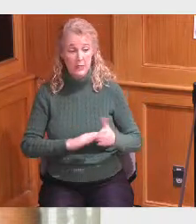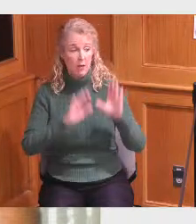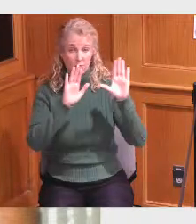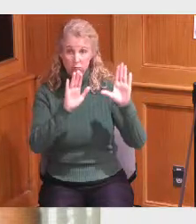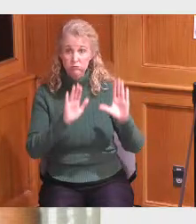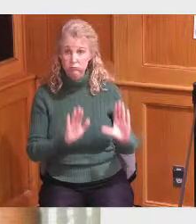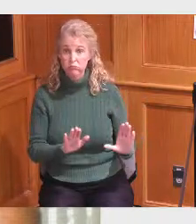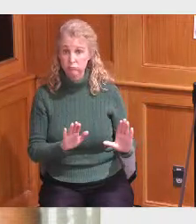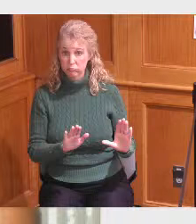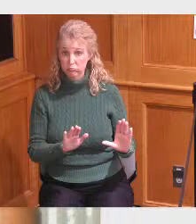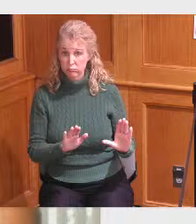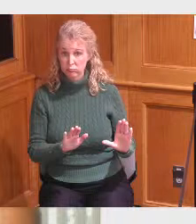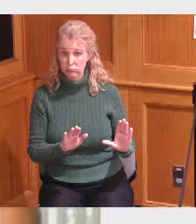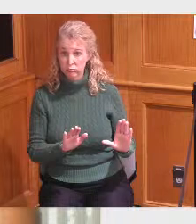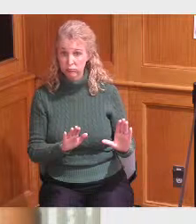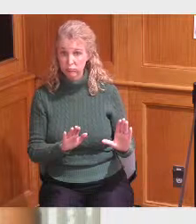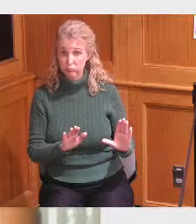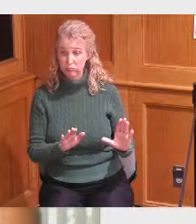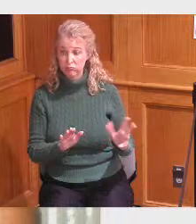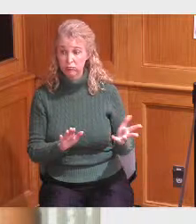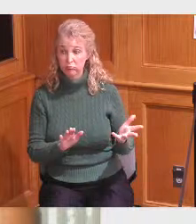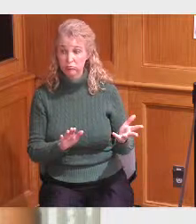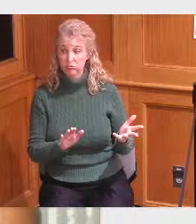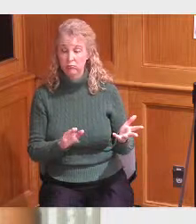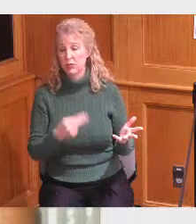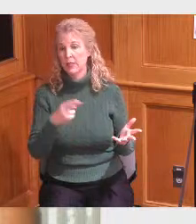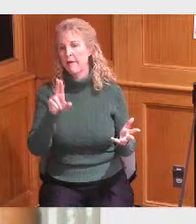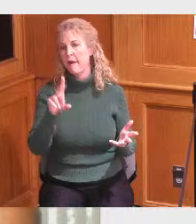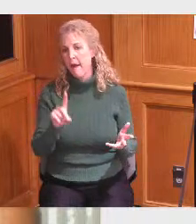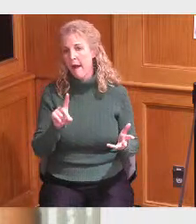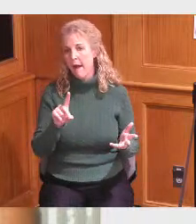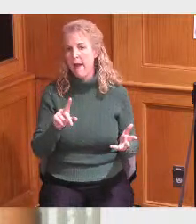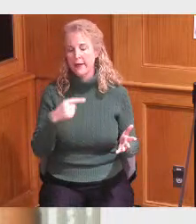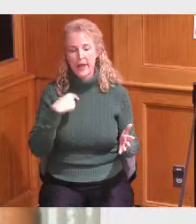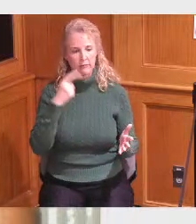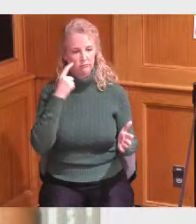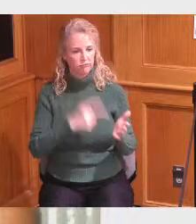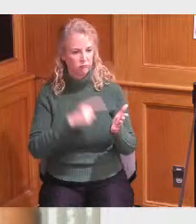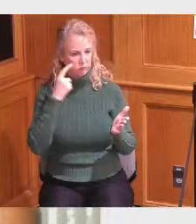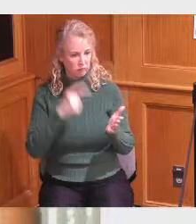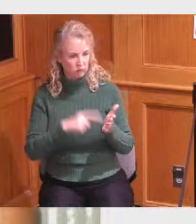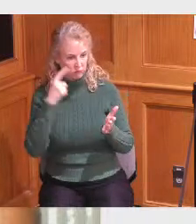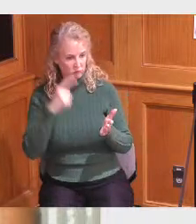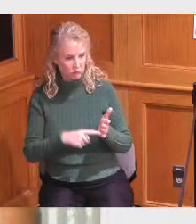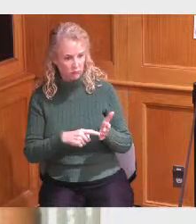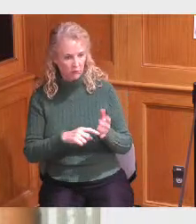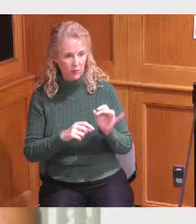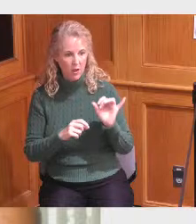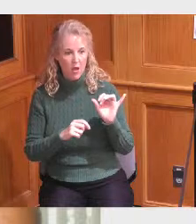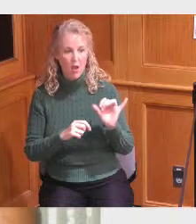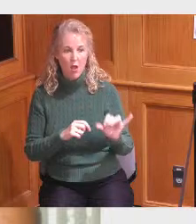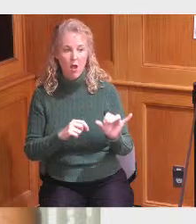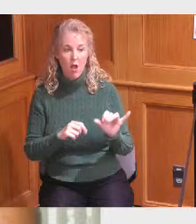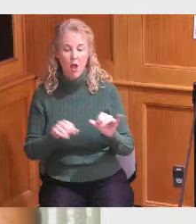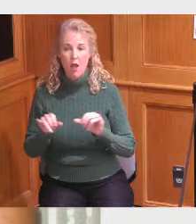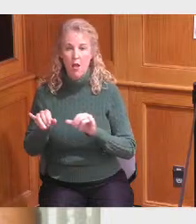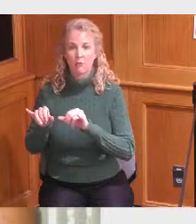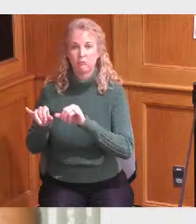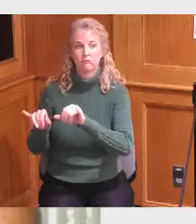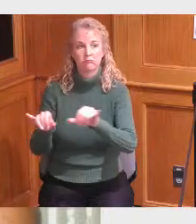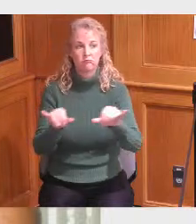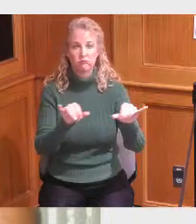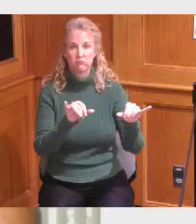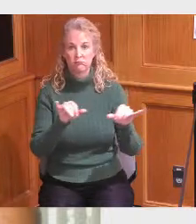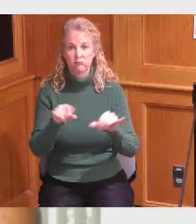well in the work I did with HUD and the Housing Authority. And there was a common thing about them that were